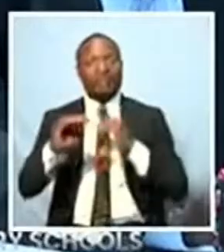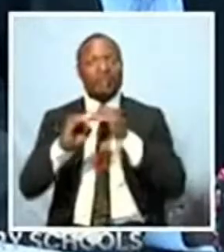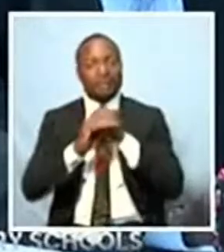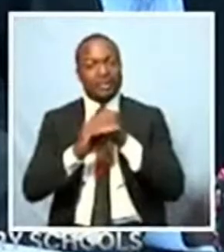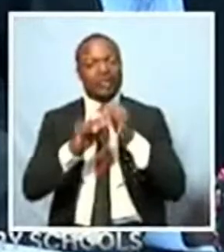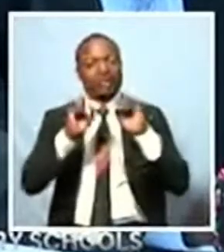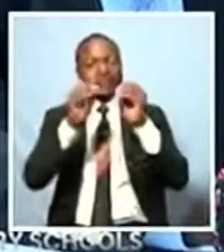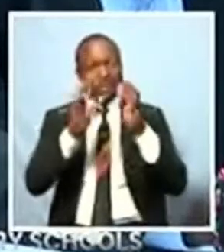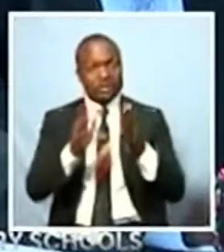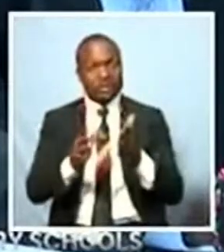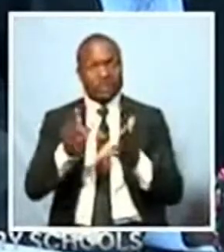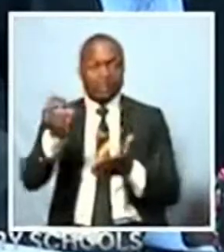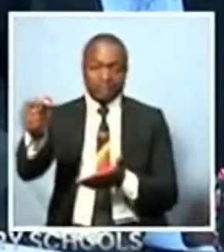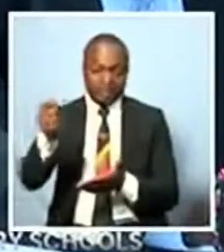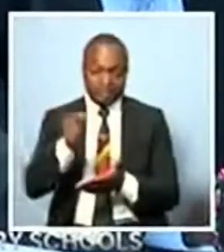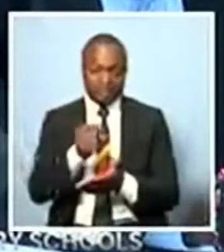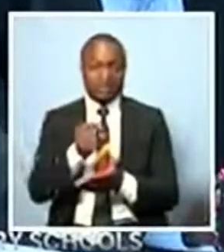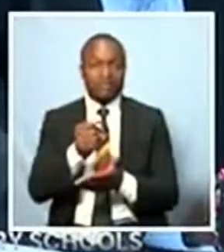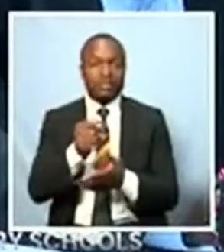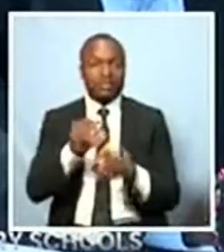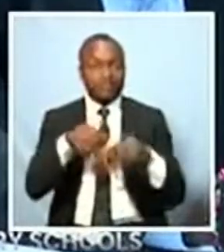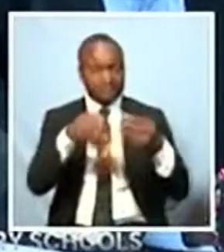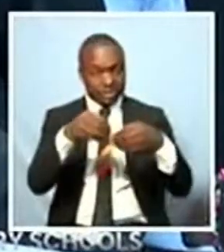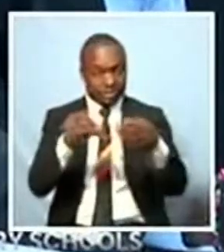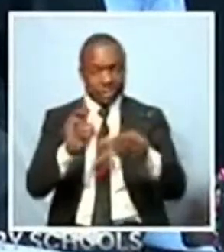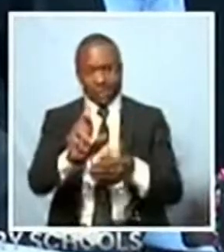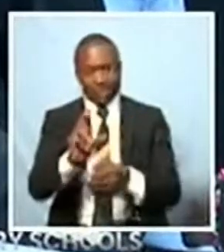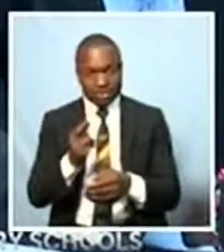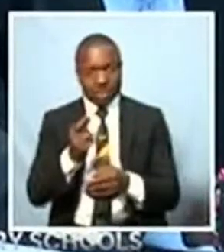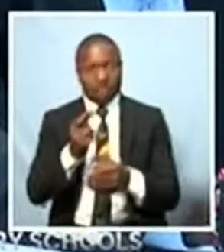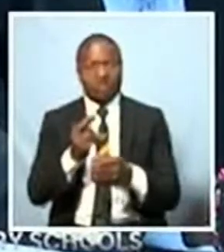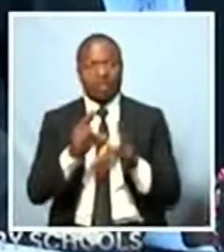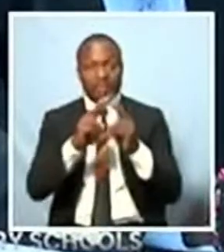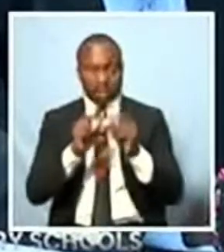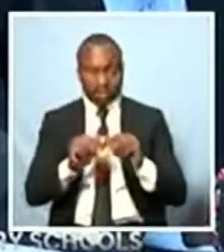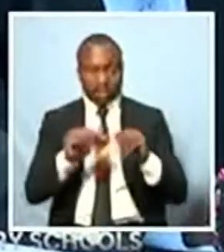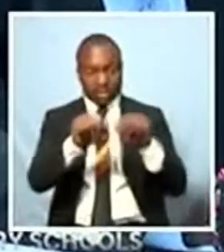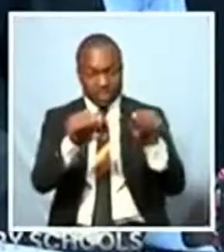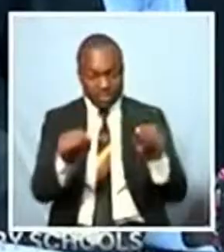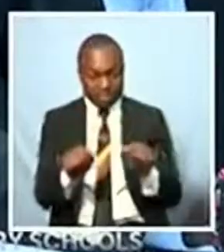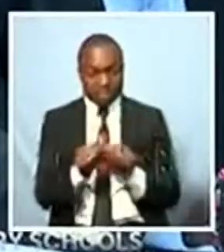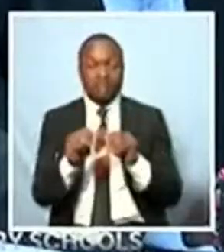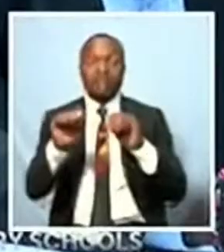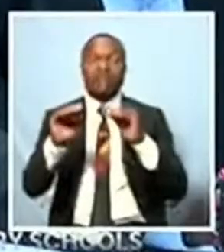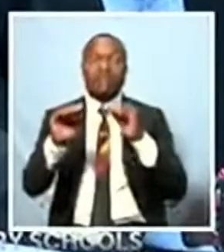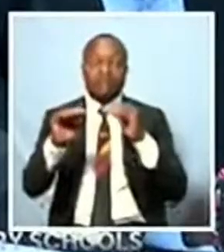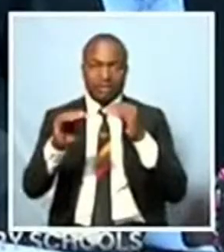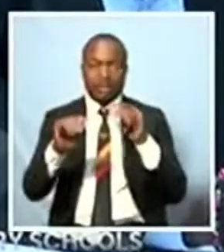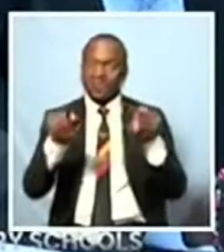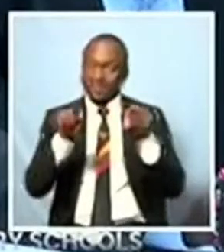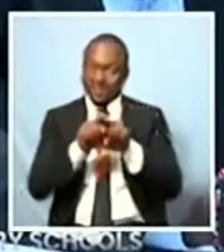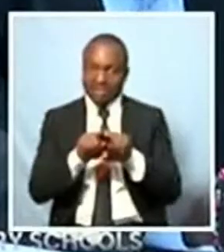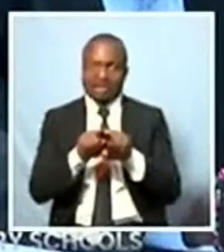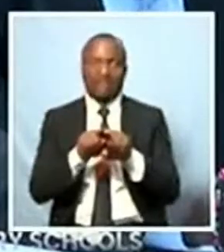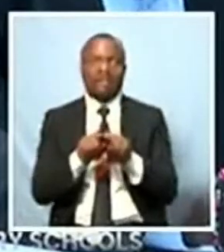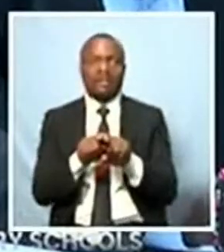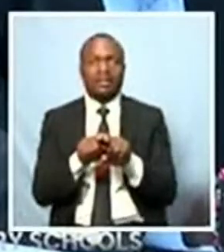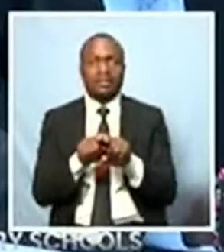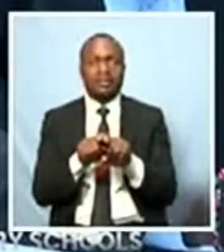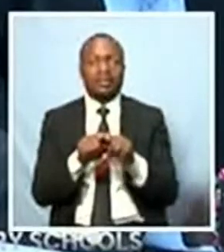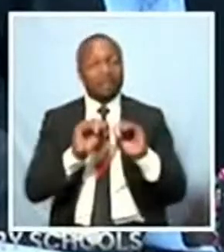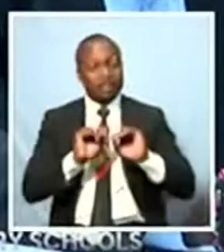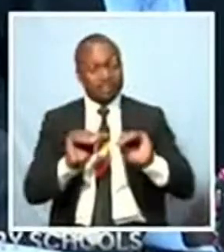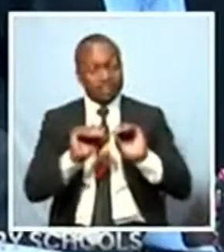deployment, distribution and retention, especially in rural areas, equal and timely distribution of the learning and